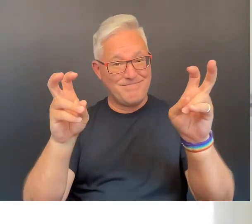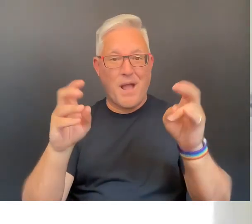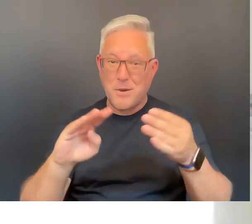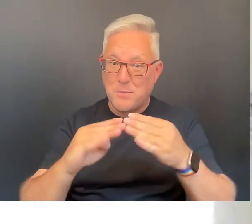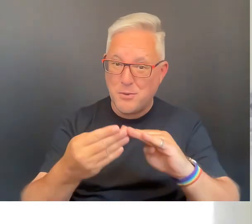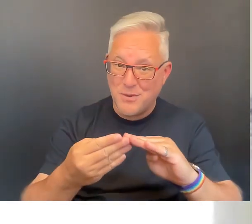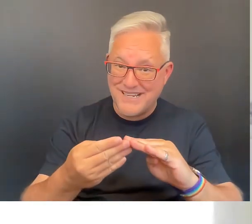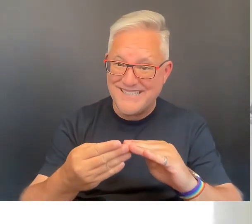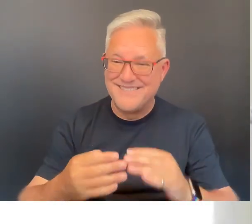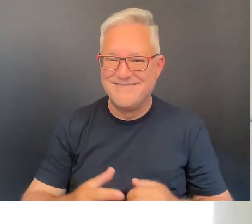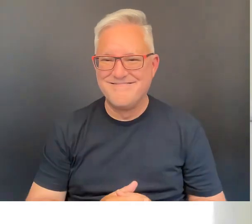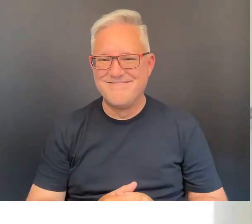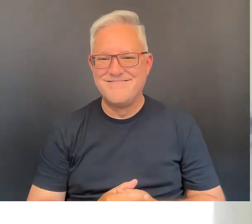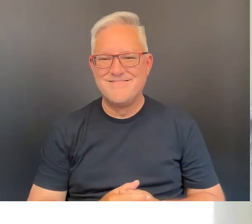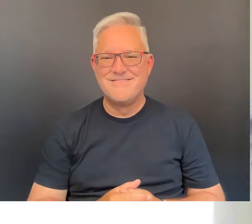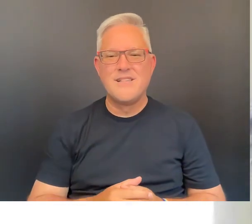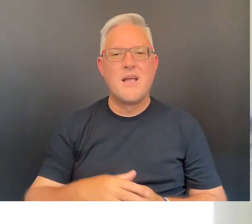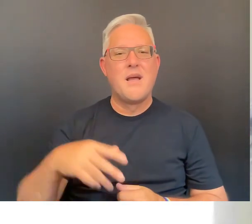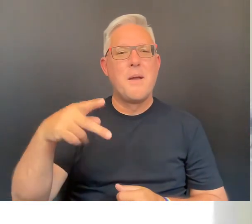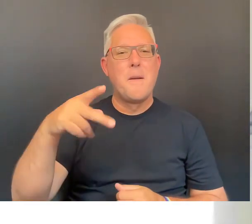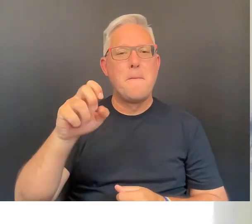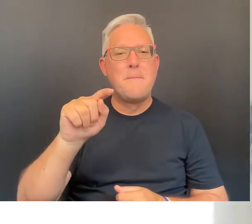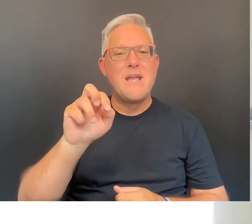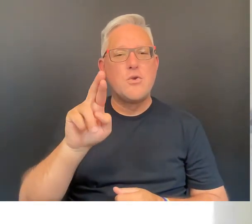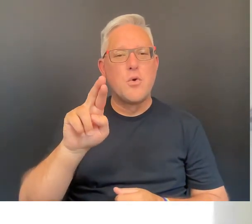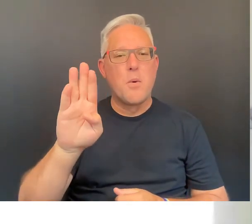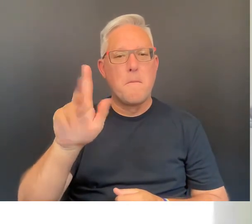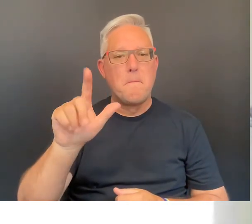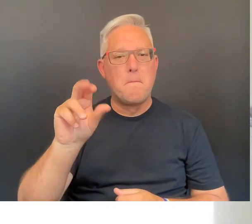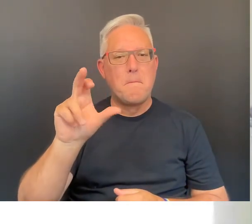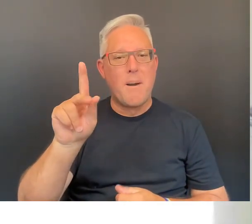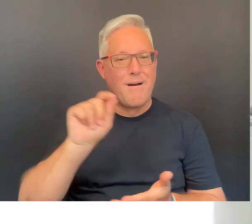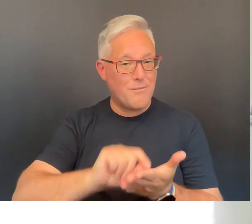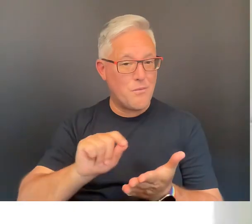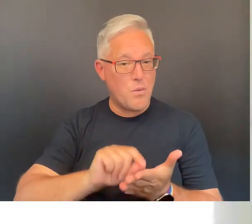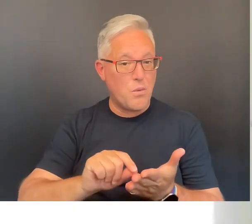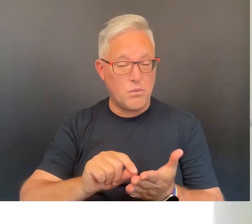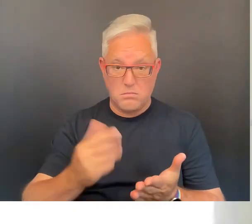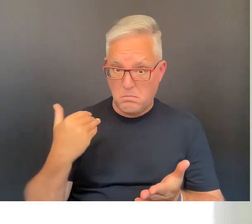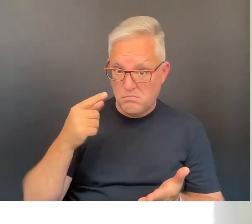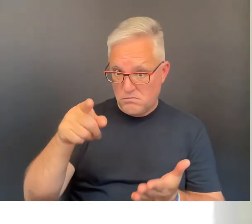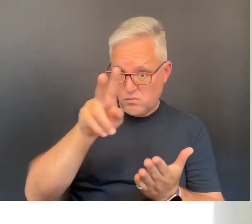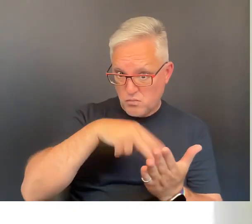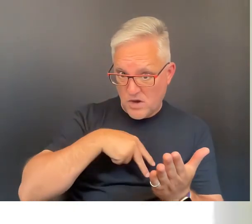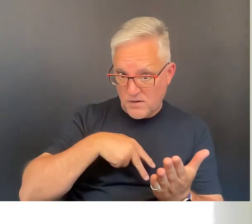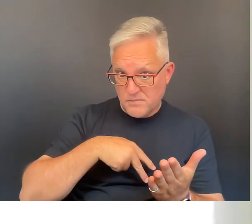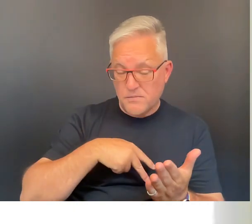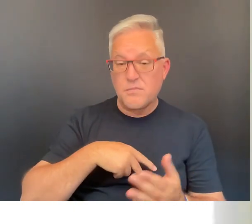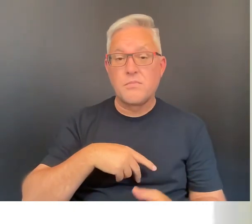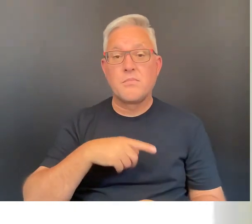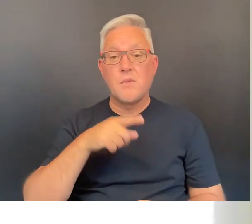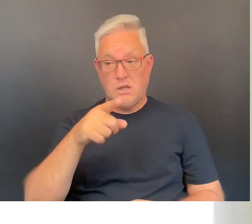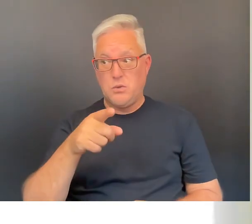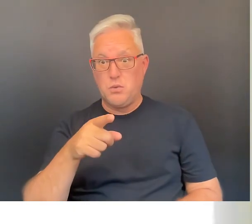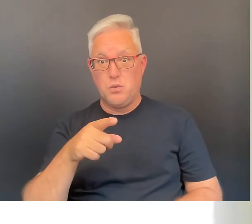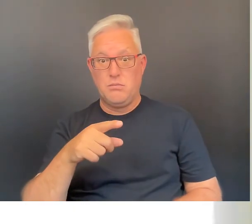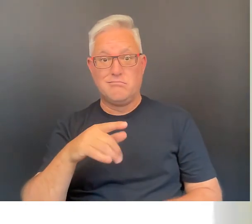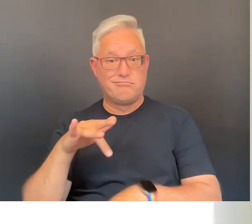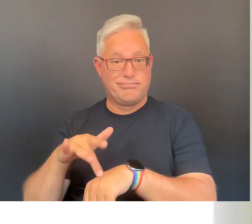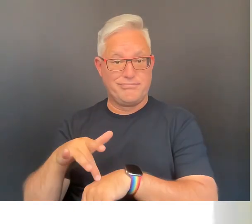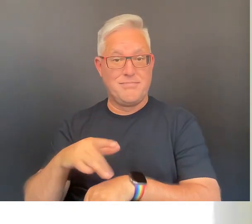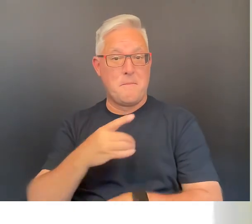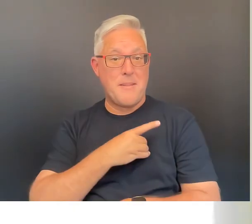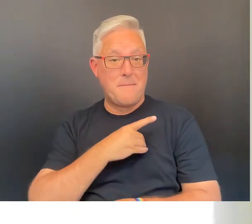Community by Peter Block. I don't know if any of you have ever read it. If you've been through the Minneapolis Area